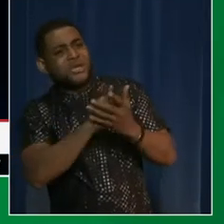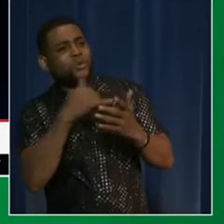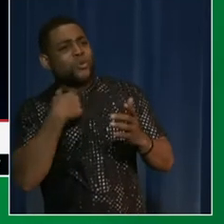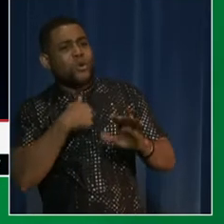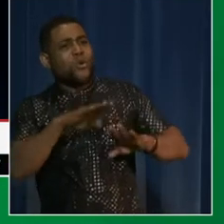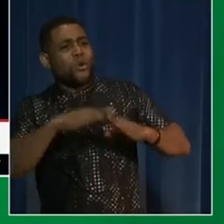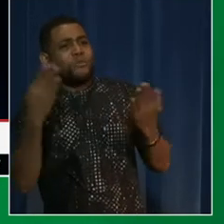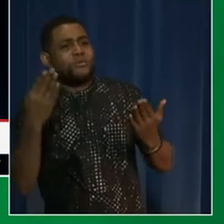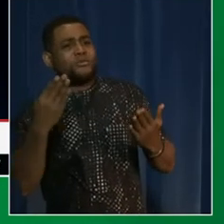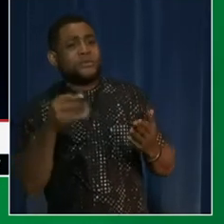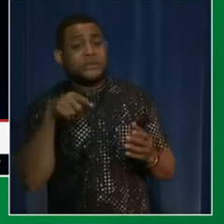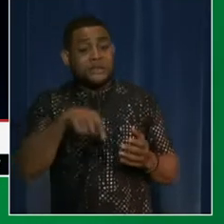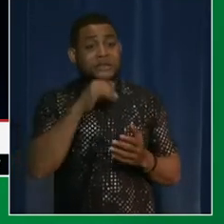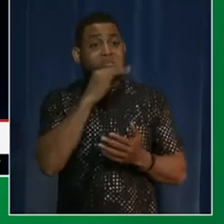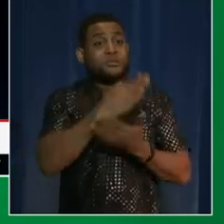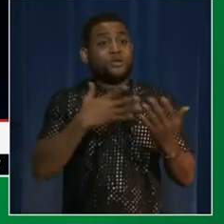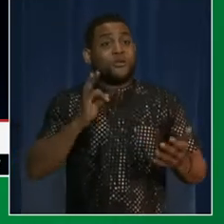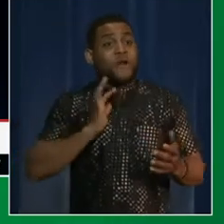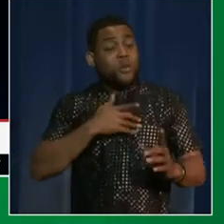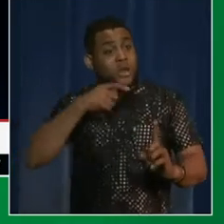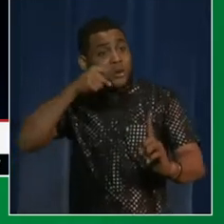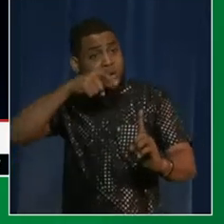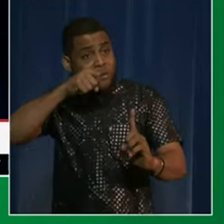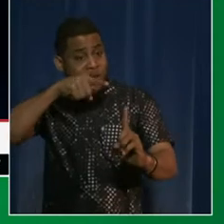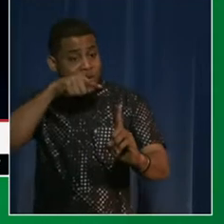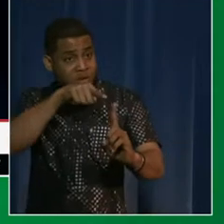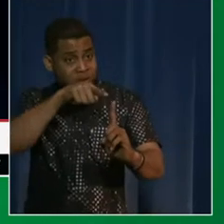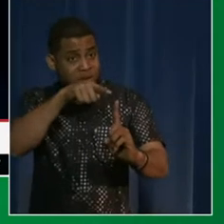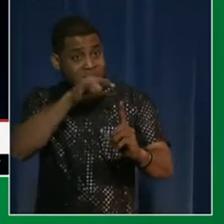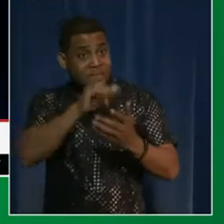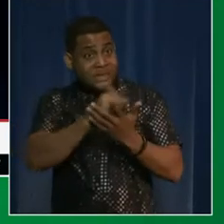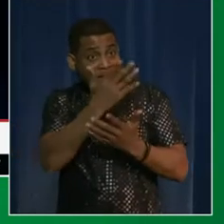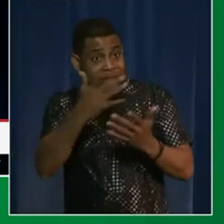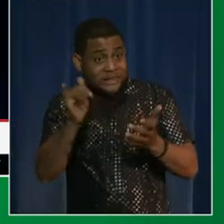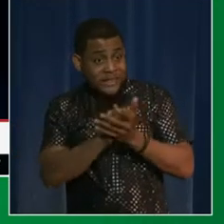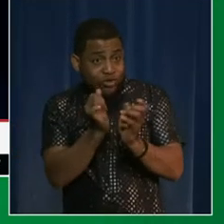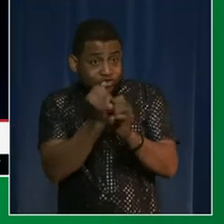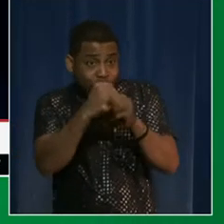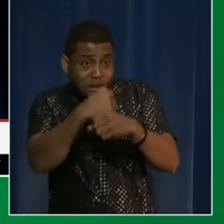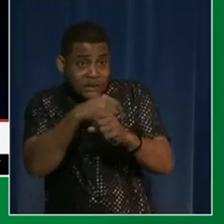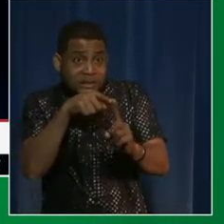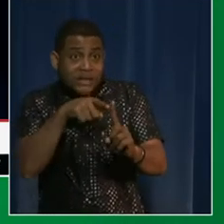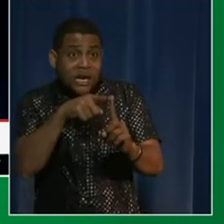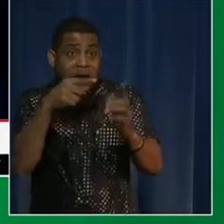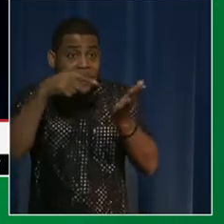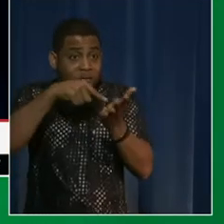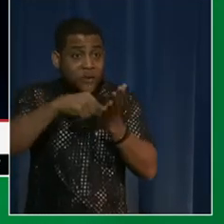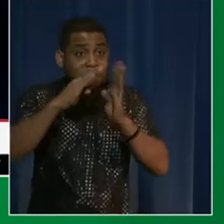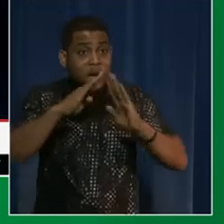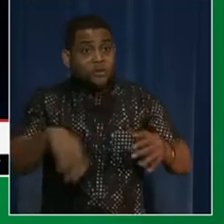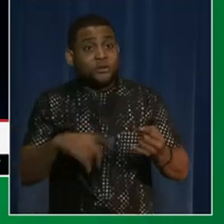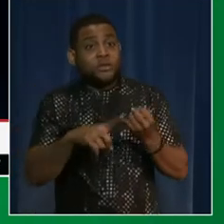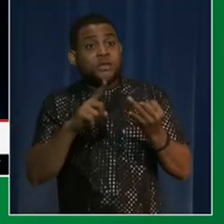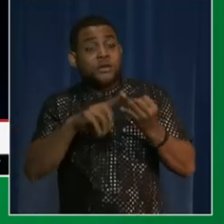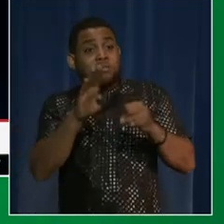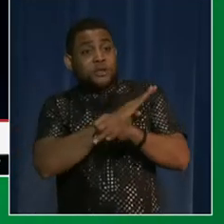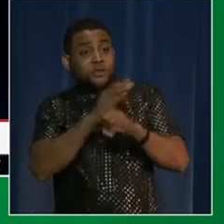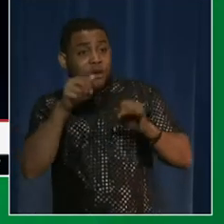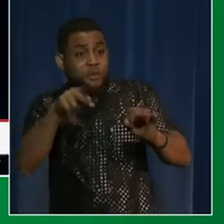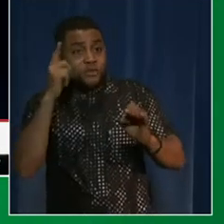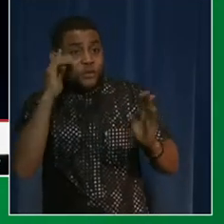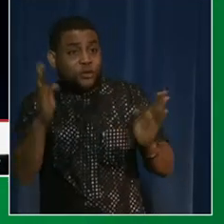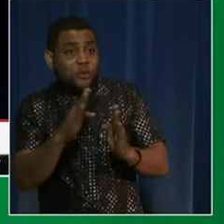signal that the economic engine that created the much needed affordable housing, business opportunities for small, minority, and women-owned